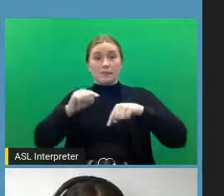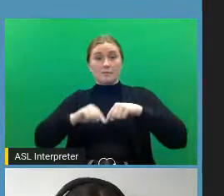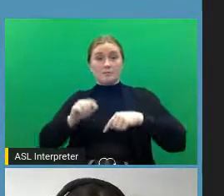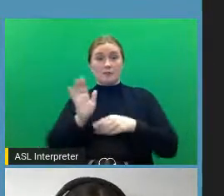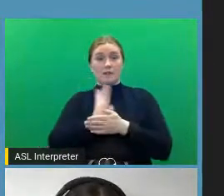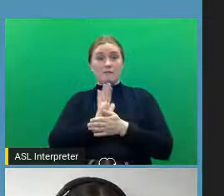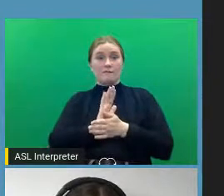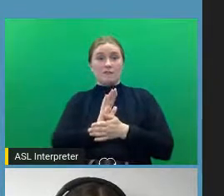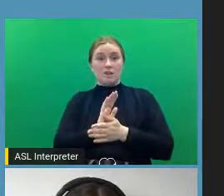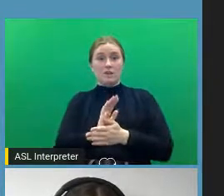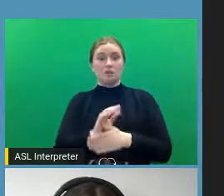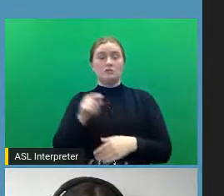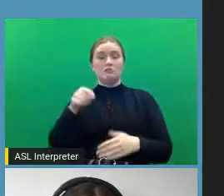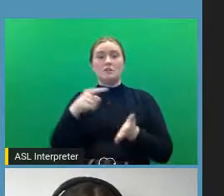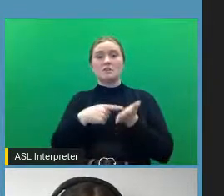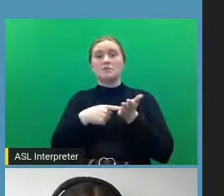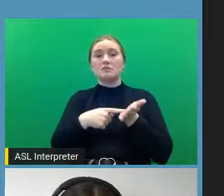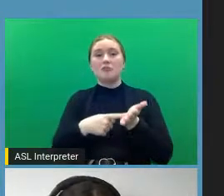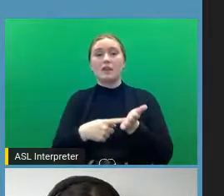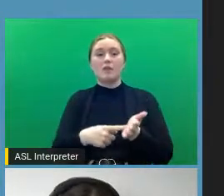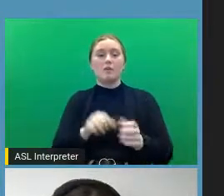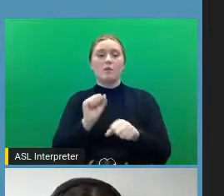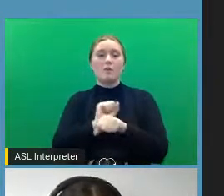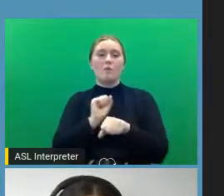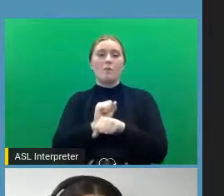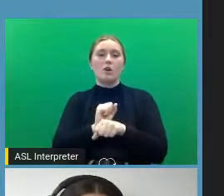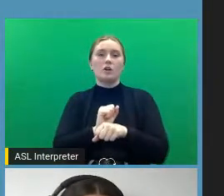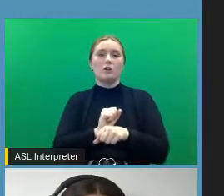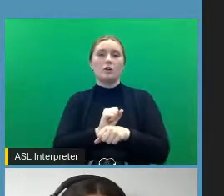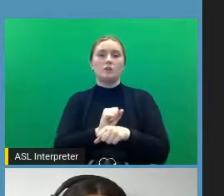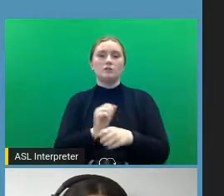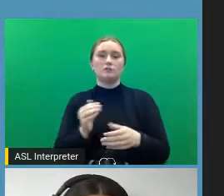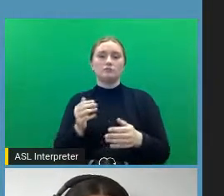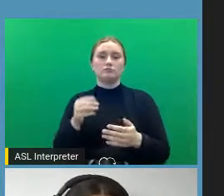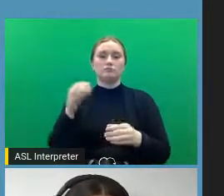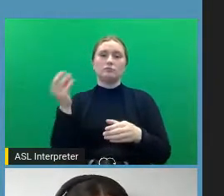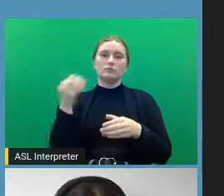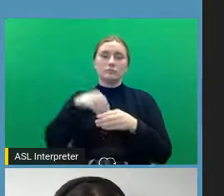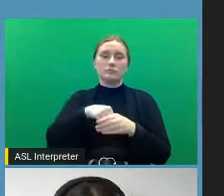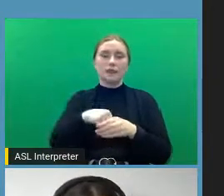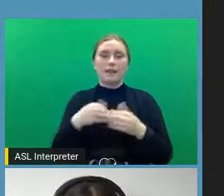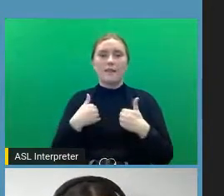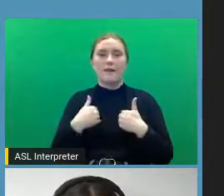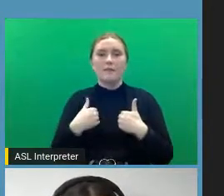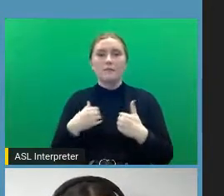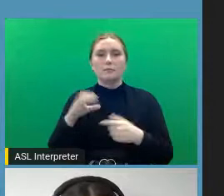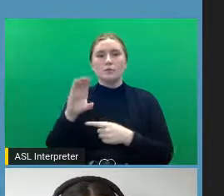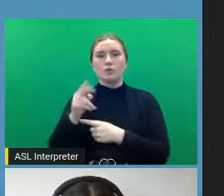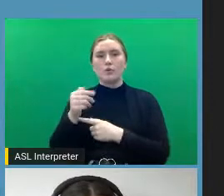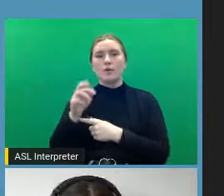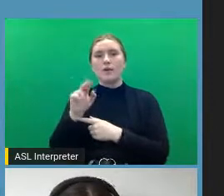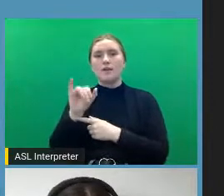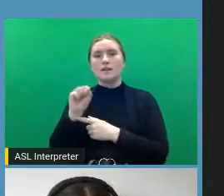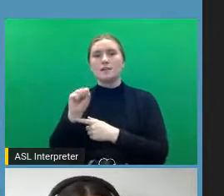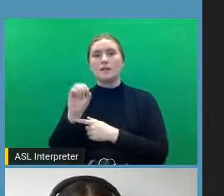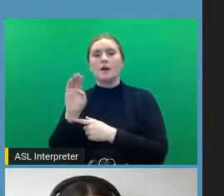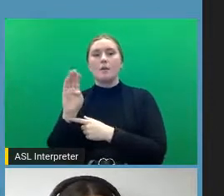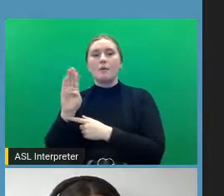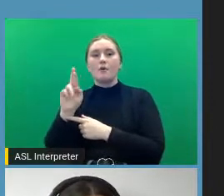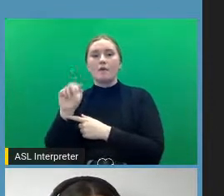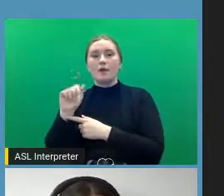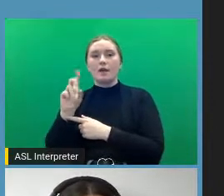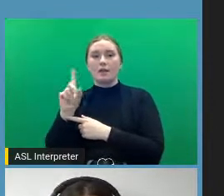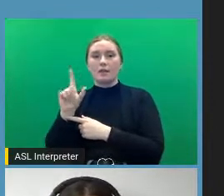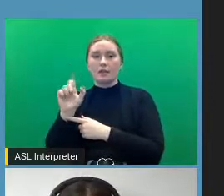a workaround has been implemented. I'm back on the screenshot of Chris Bradley's video that where there's a paragraph that includes